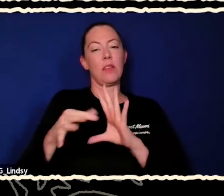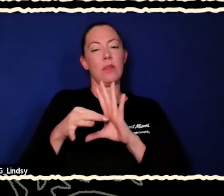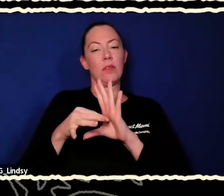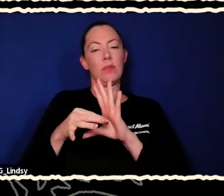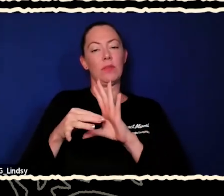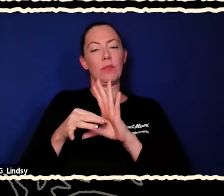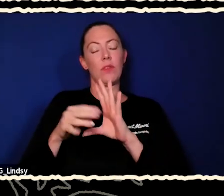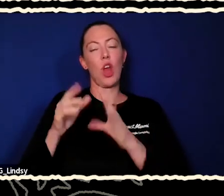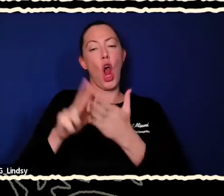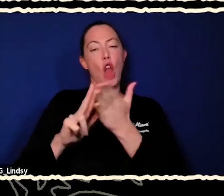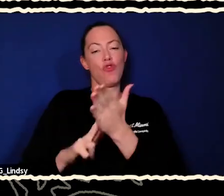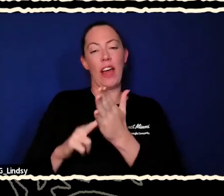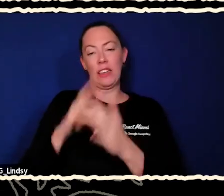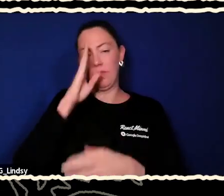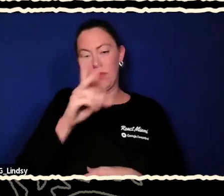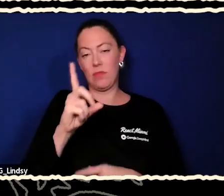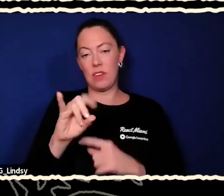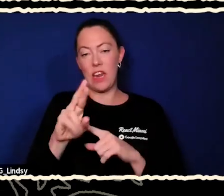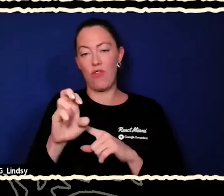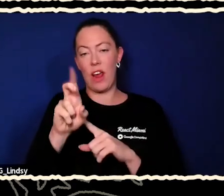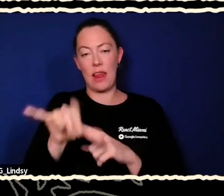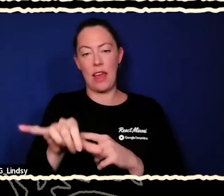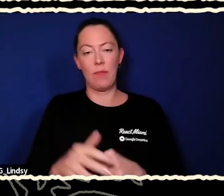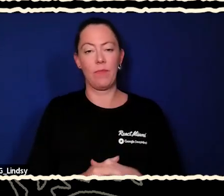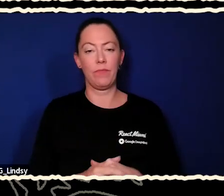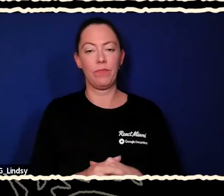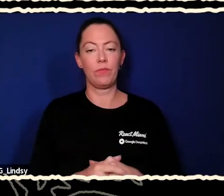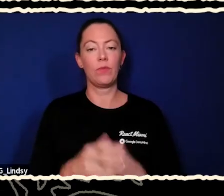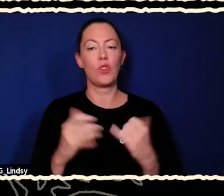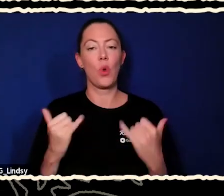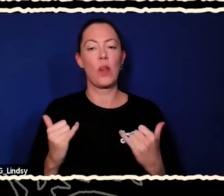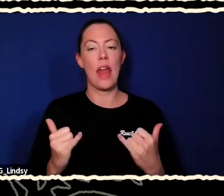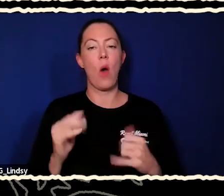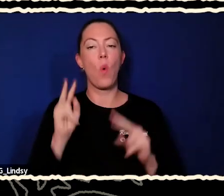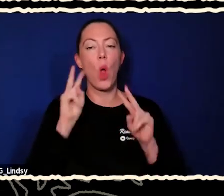So now we're going to move to HeyAPI demo.